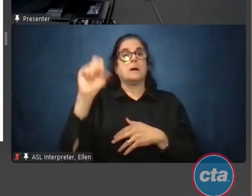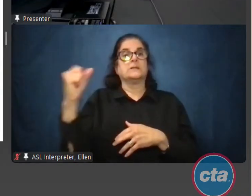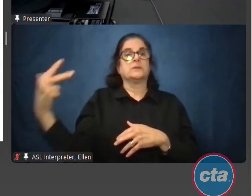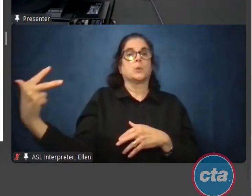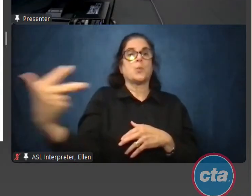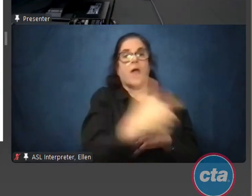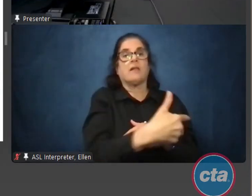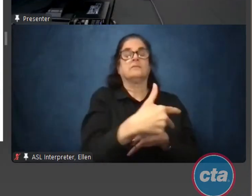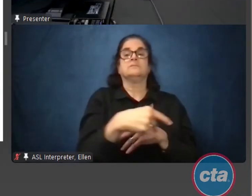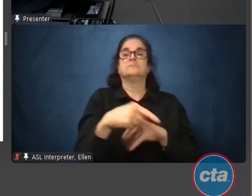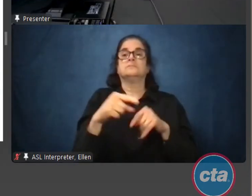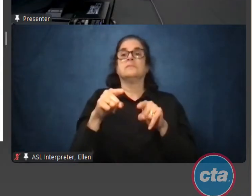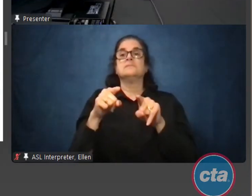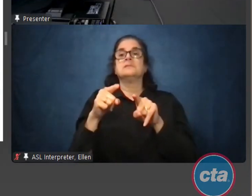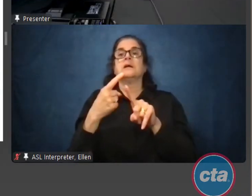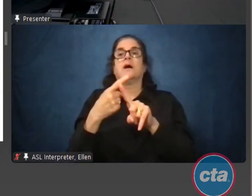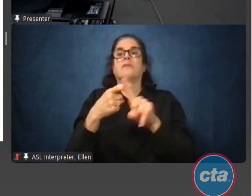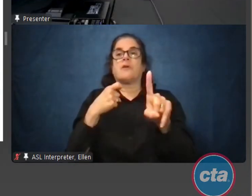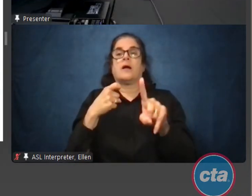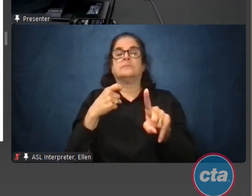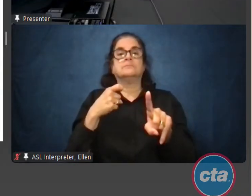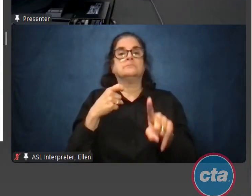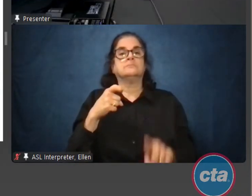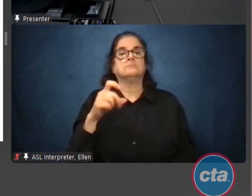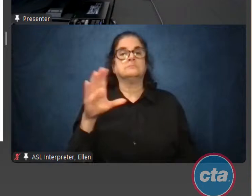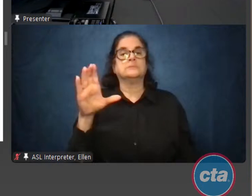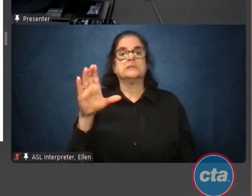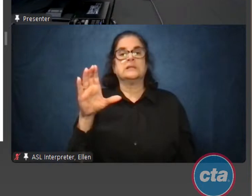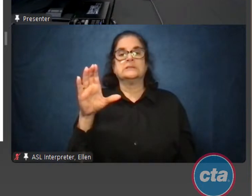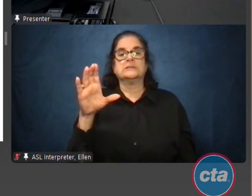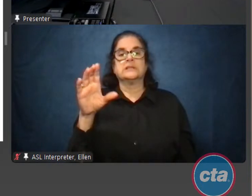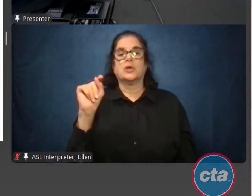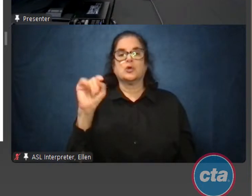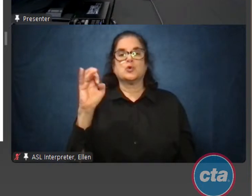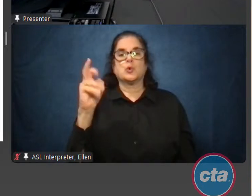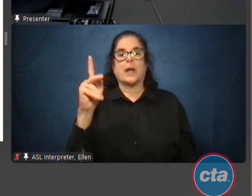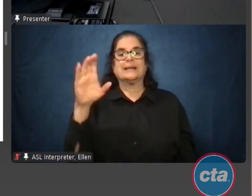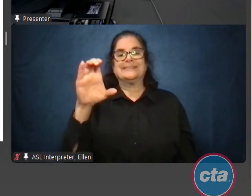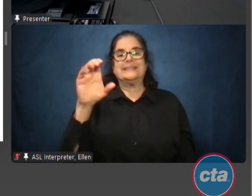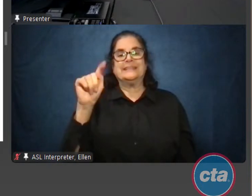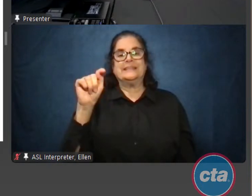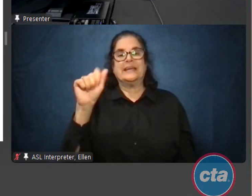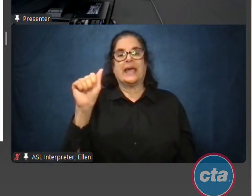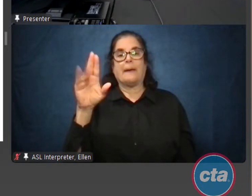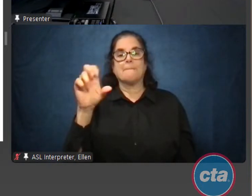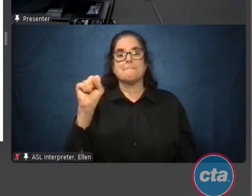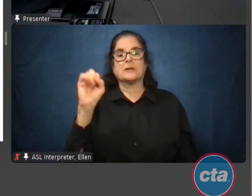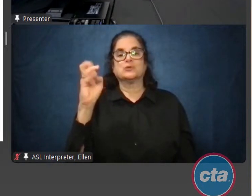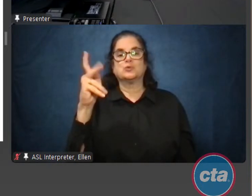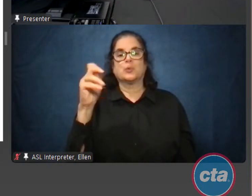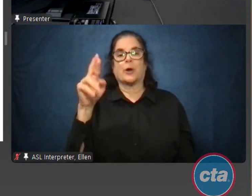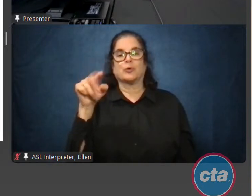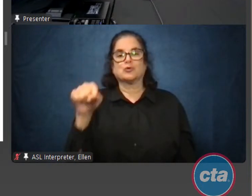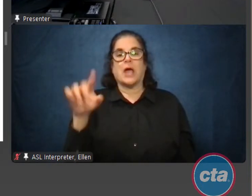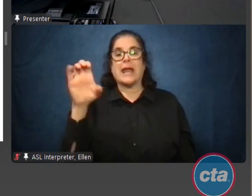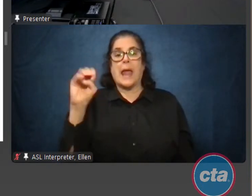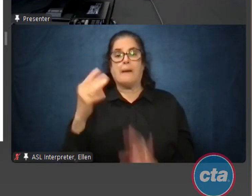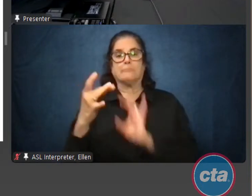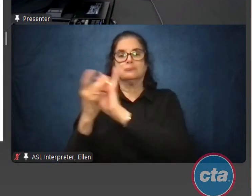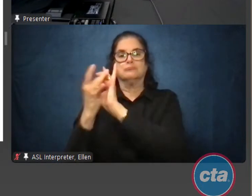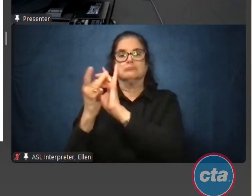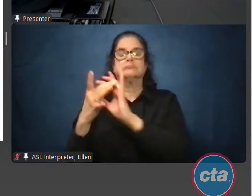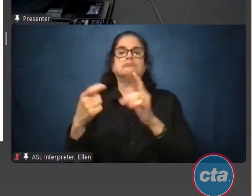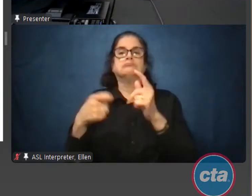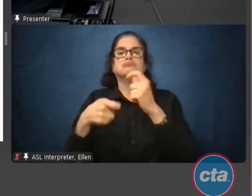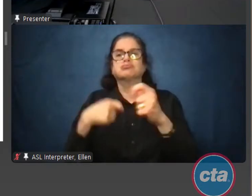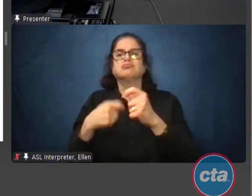as ctabustracker.com, so the two should match each other very close. The displays update about once a minute, so it might be